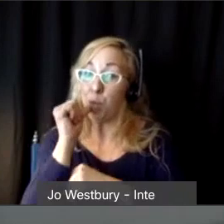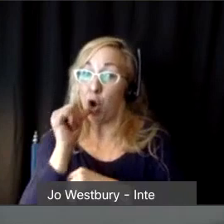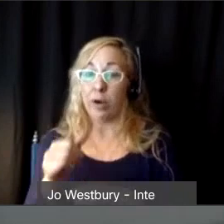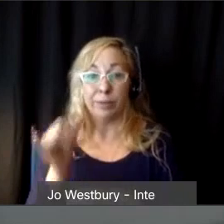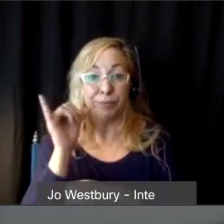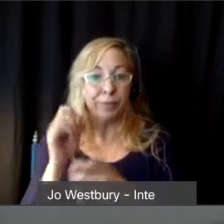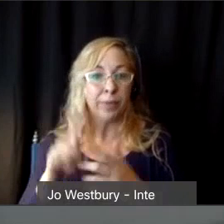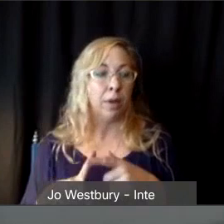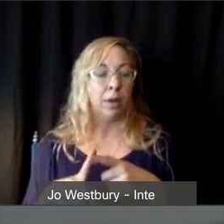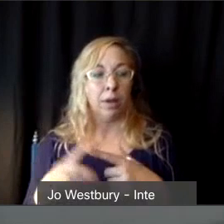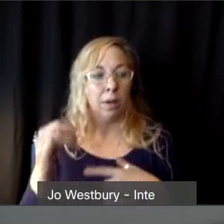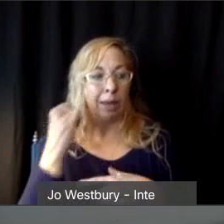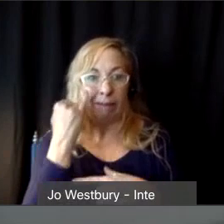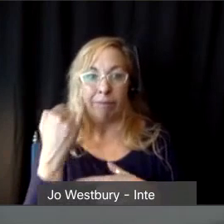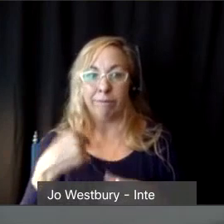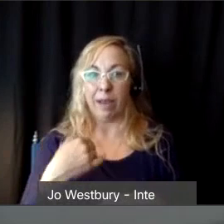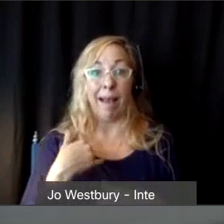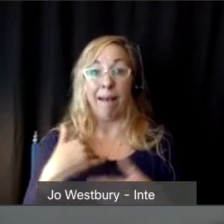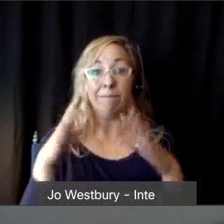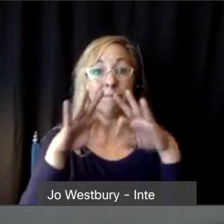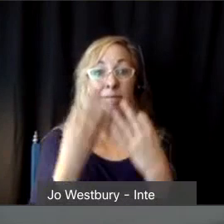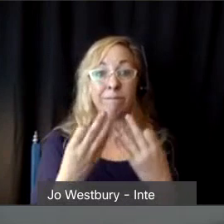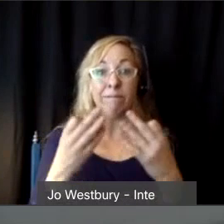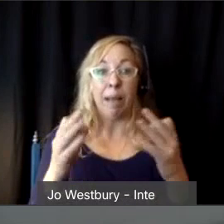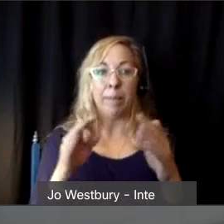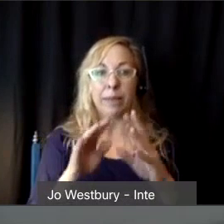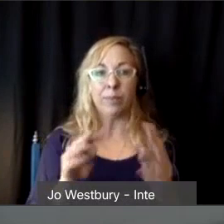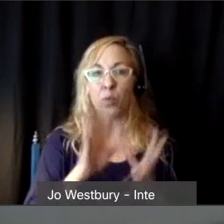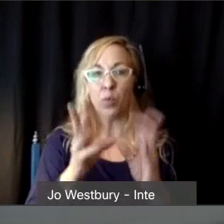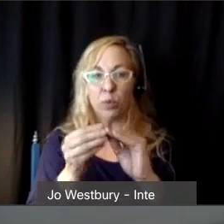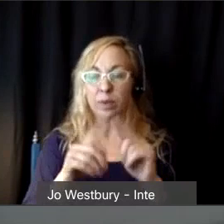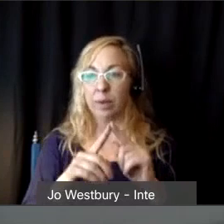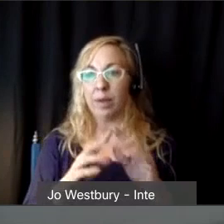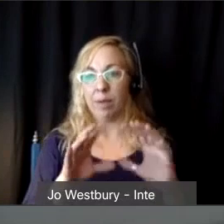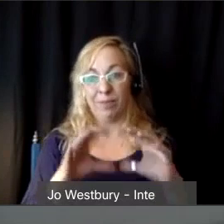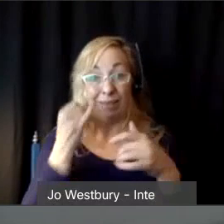or, I have a family reunion and I want to go to the family reunion.